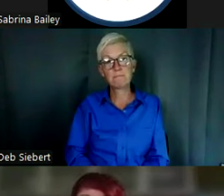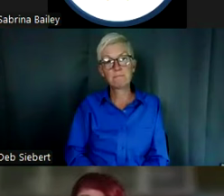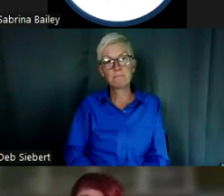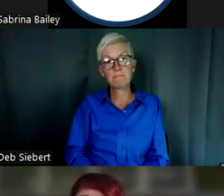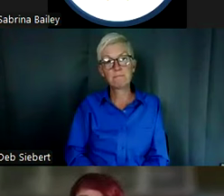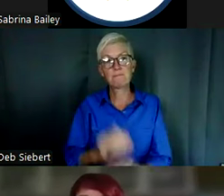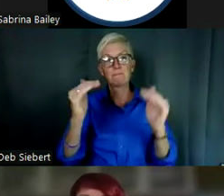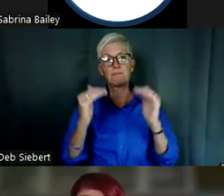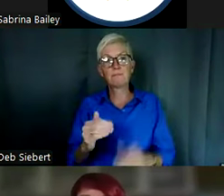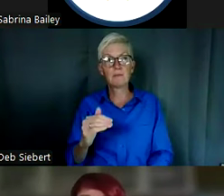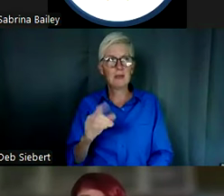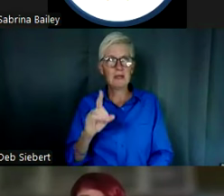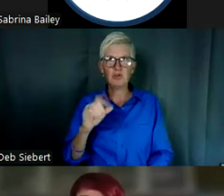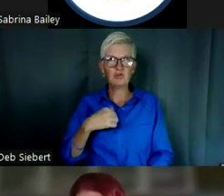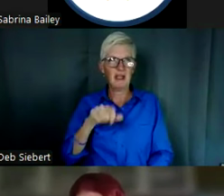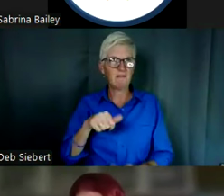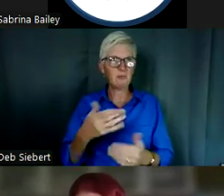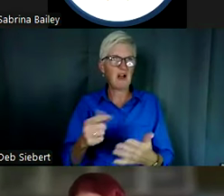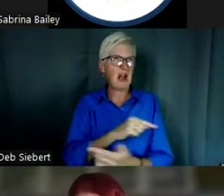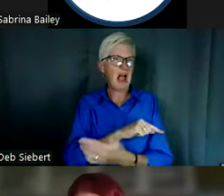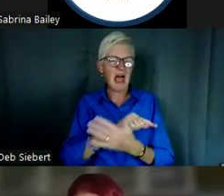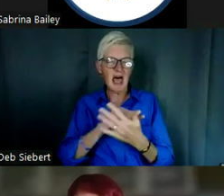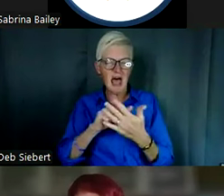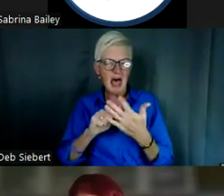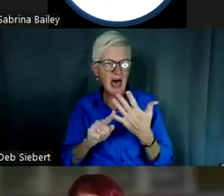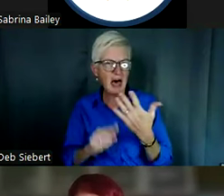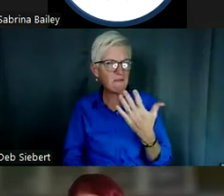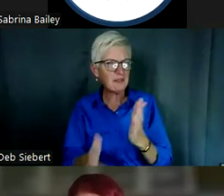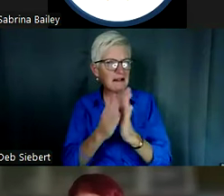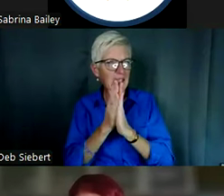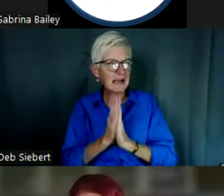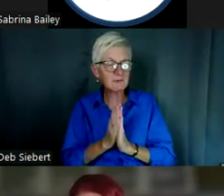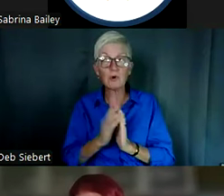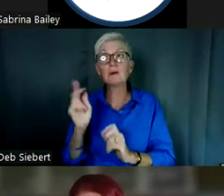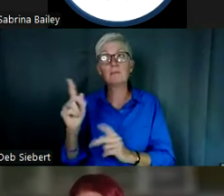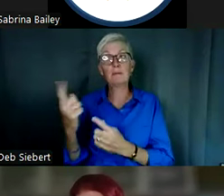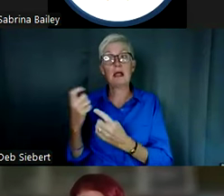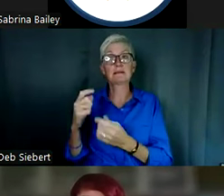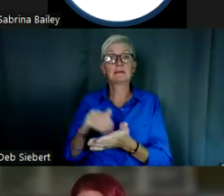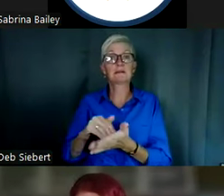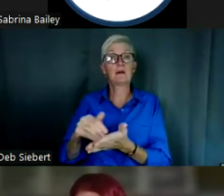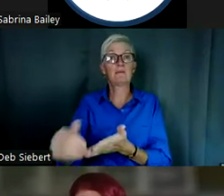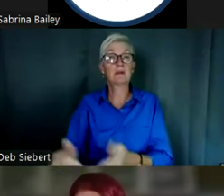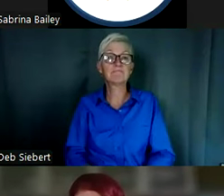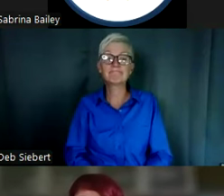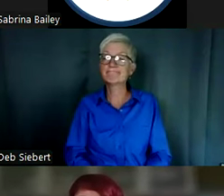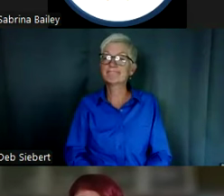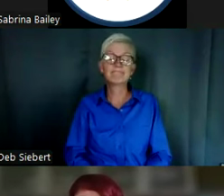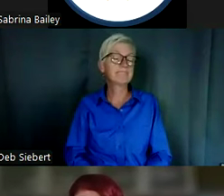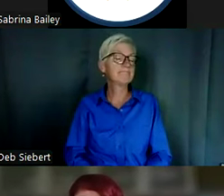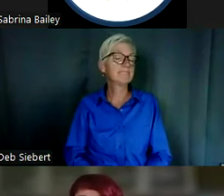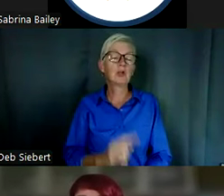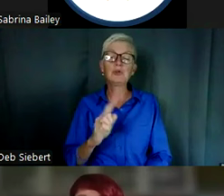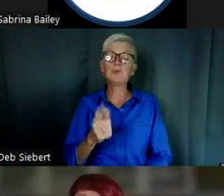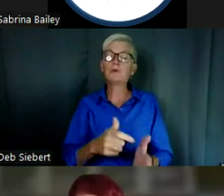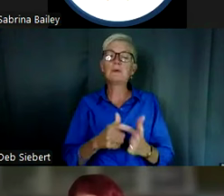Do I have to provide everything that an employer or an applicant asks for? We get this asked a lot. You're only required to provide